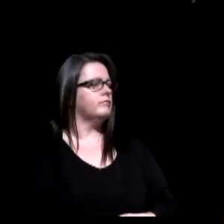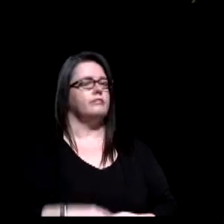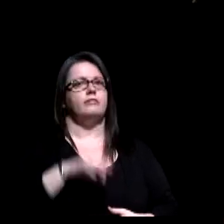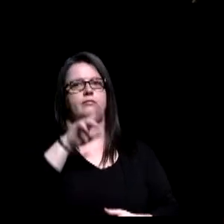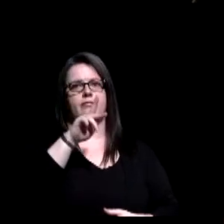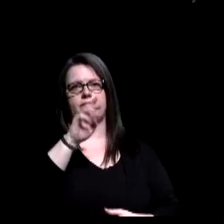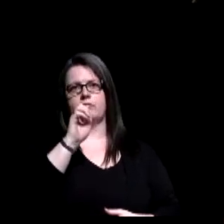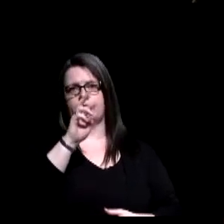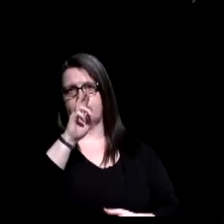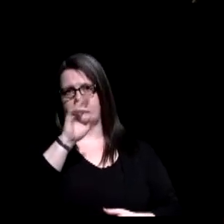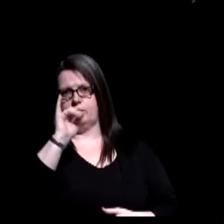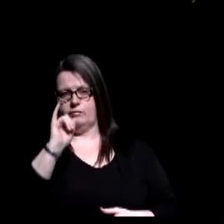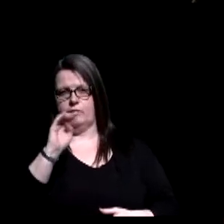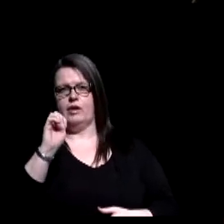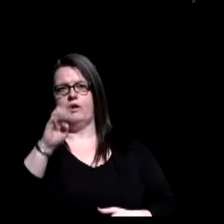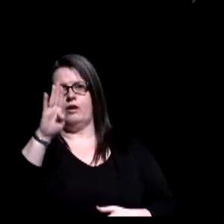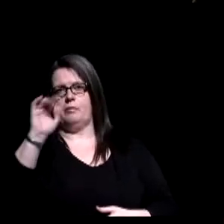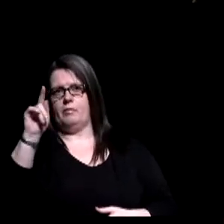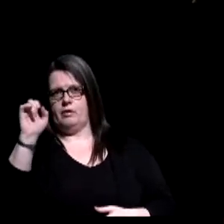Carrie Button,